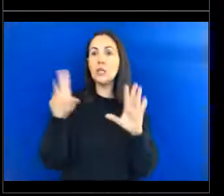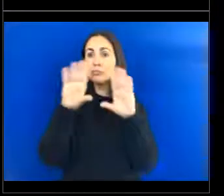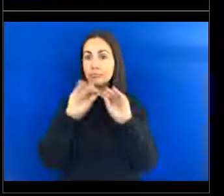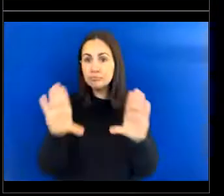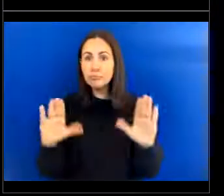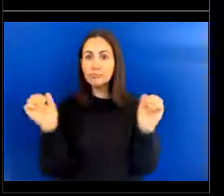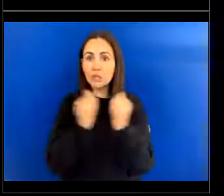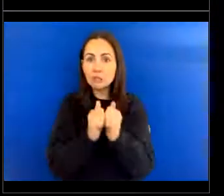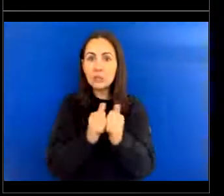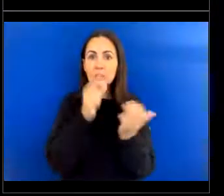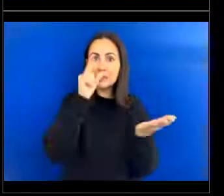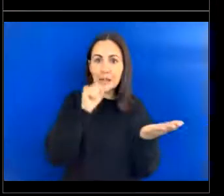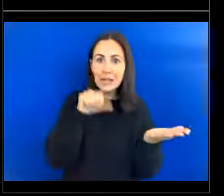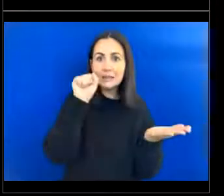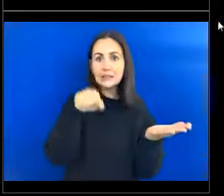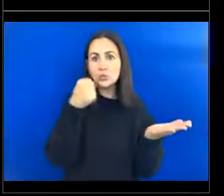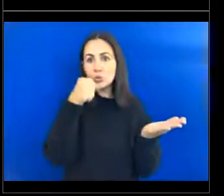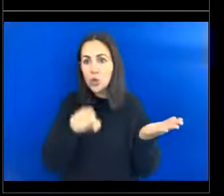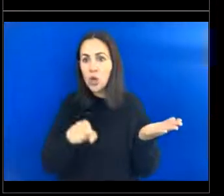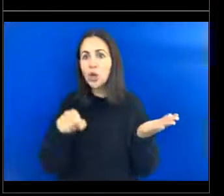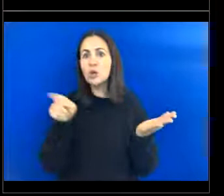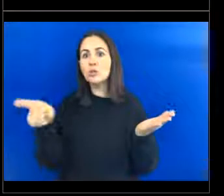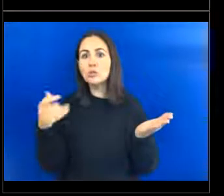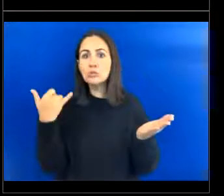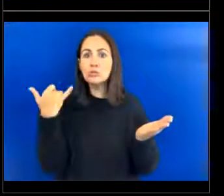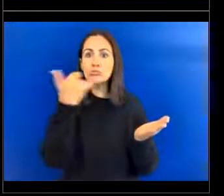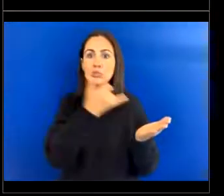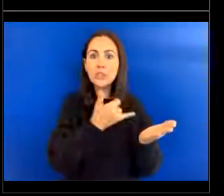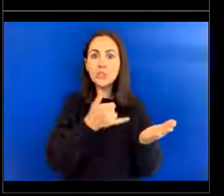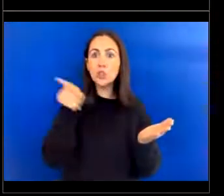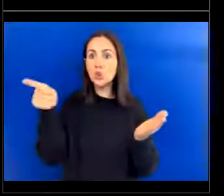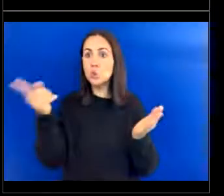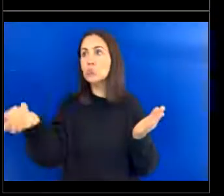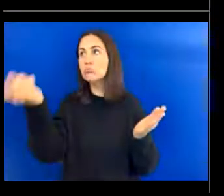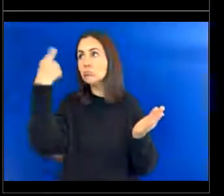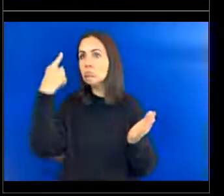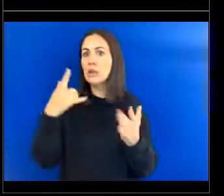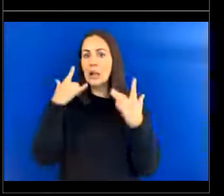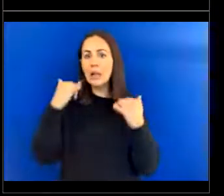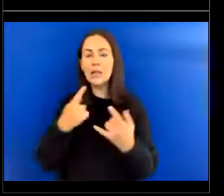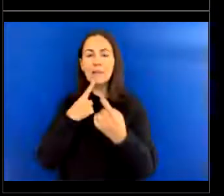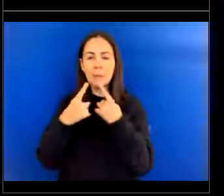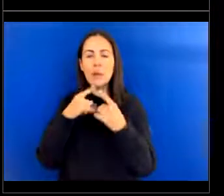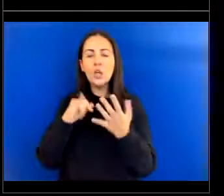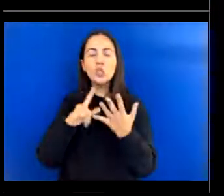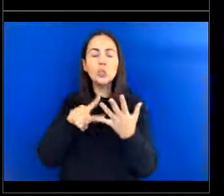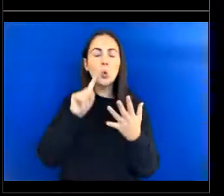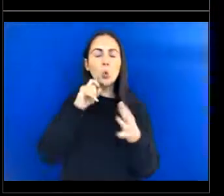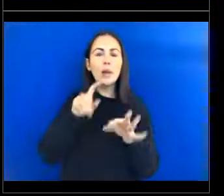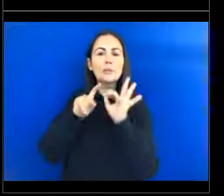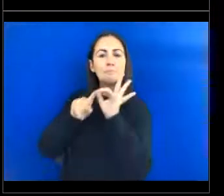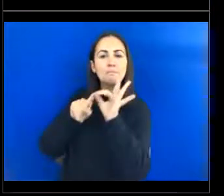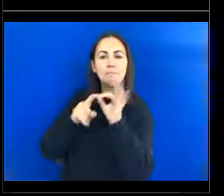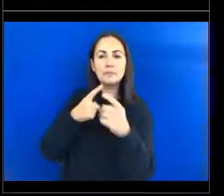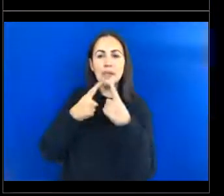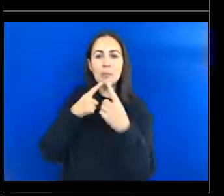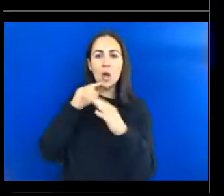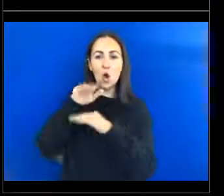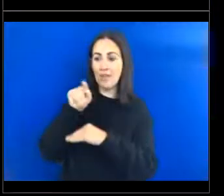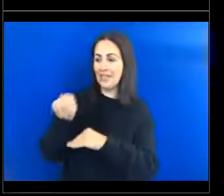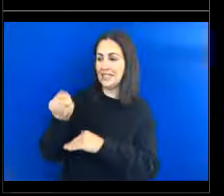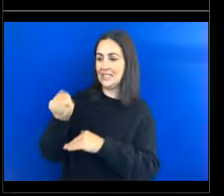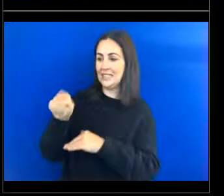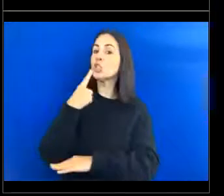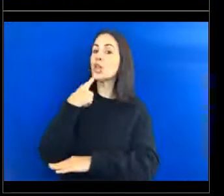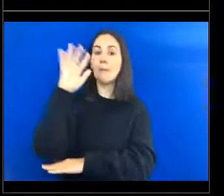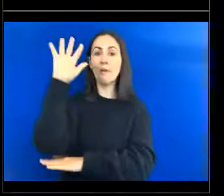you tried to talk to your neighbour? Have you got legal information, you know, about the tree and what might happen to it?